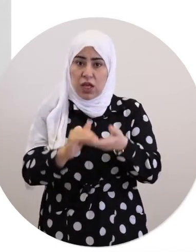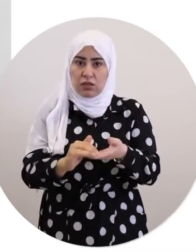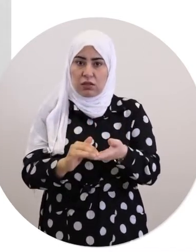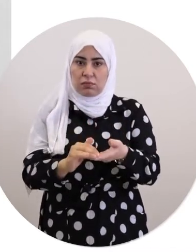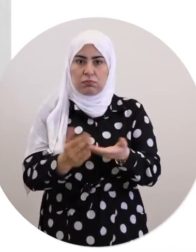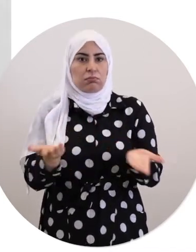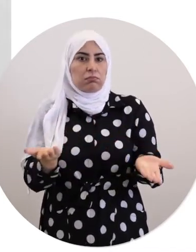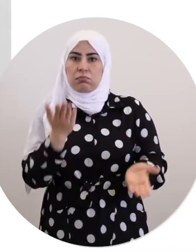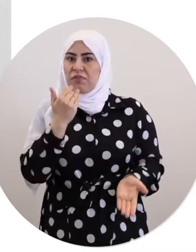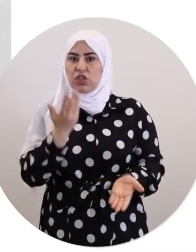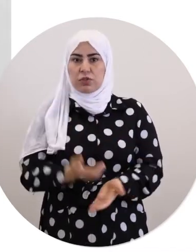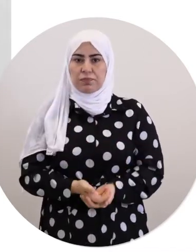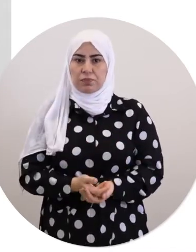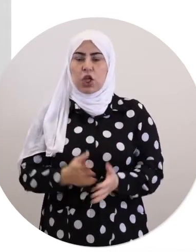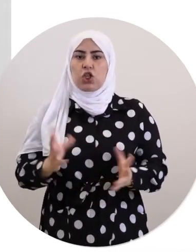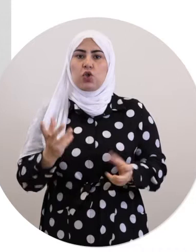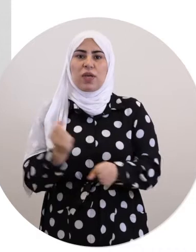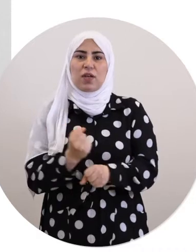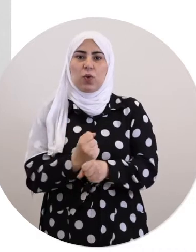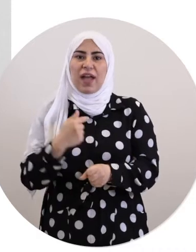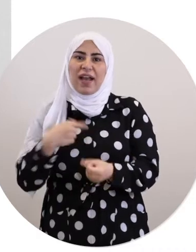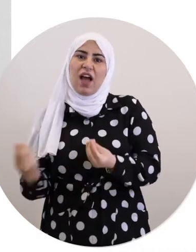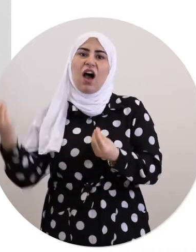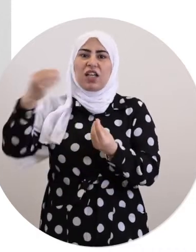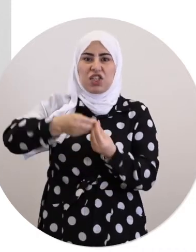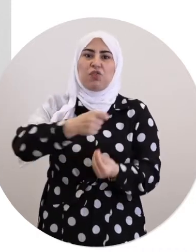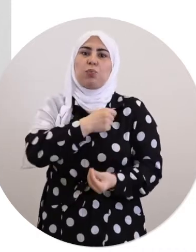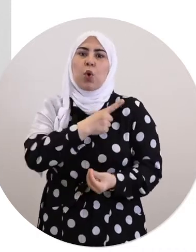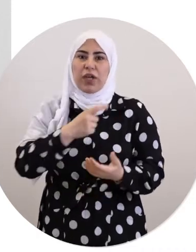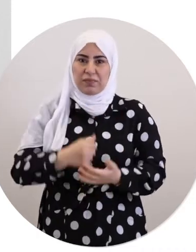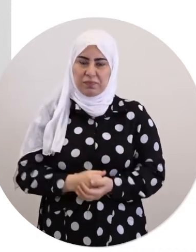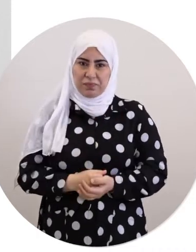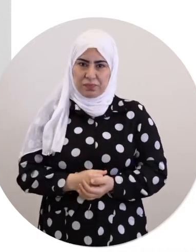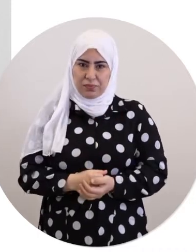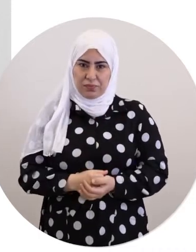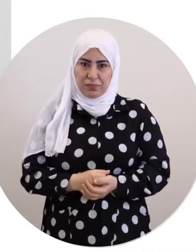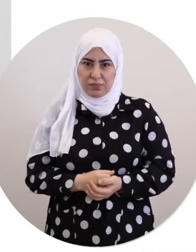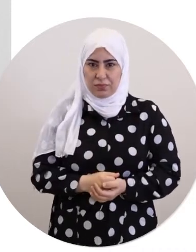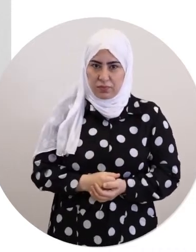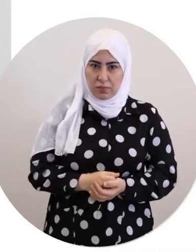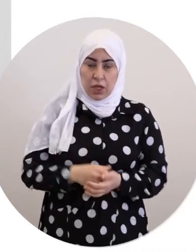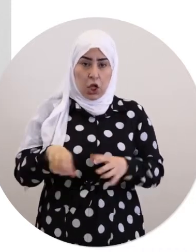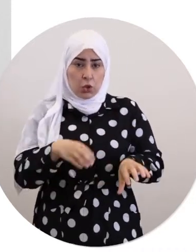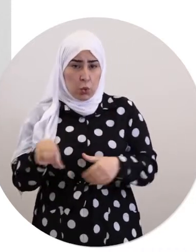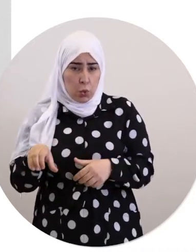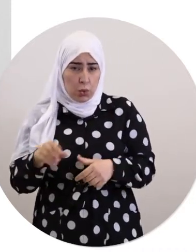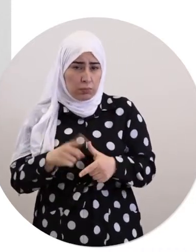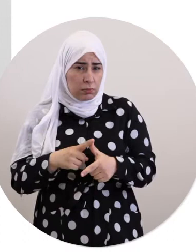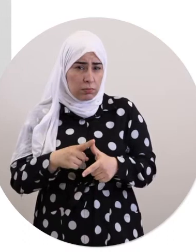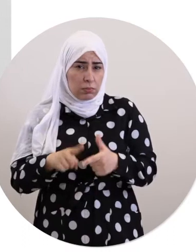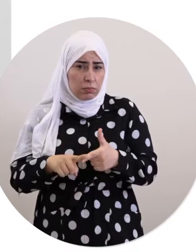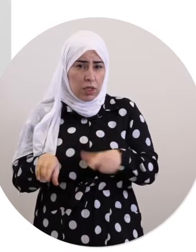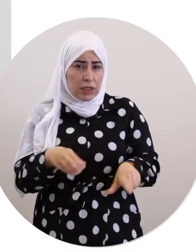in this sentence? I rarely go out. No, there is not. So you're going to add do, did, or